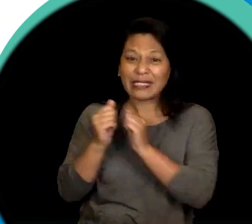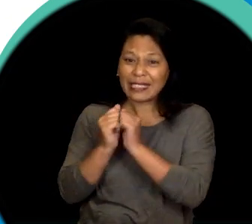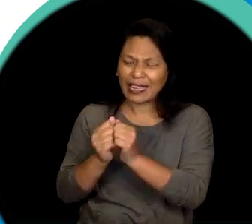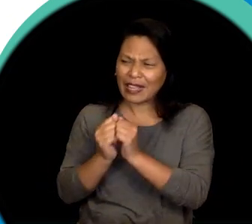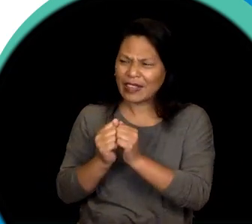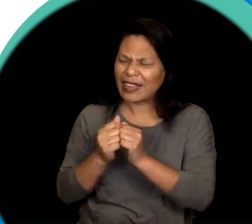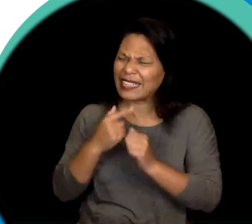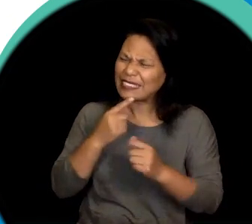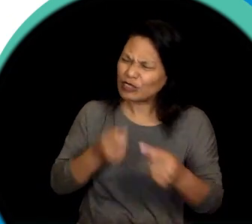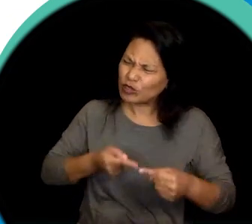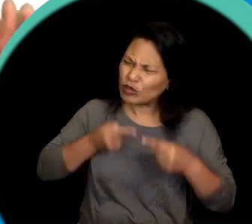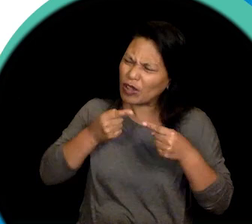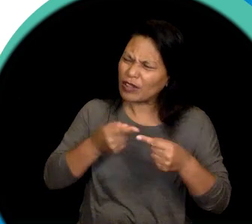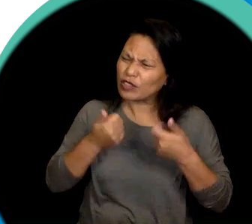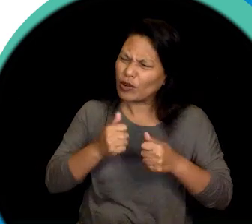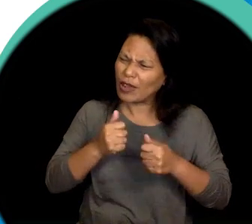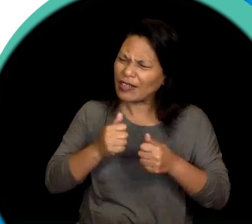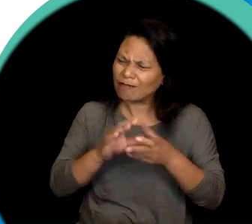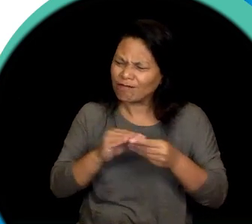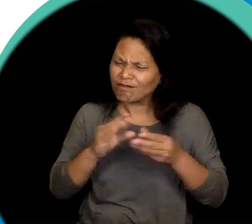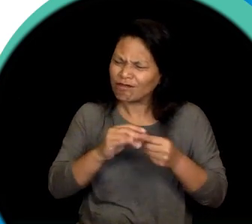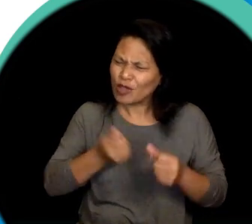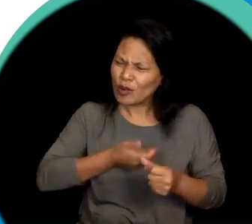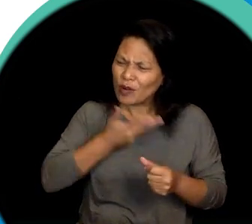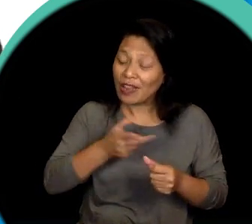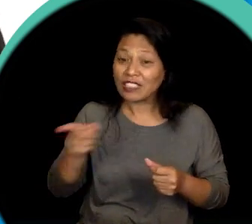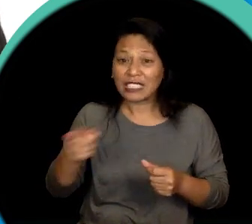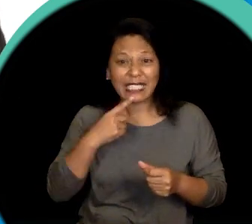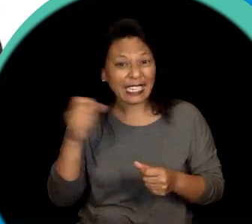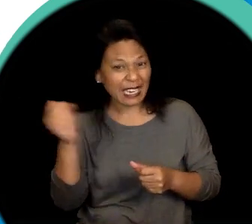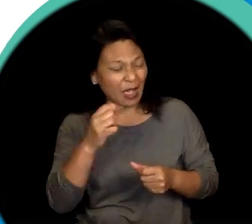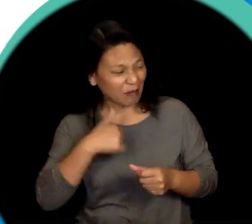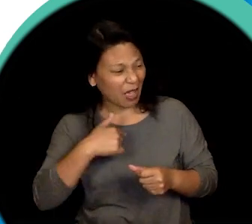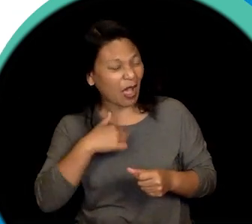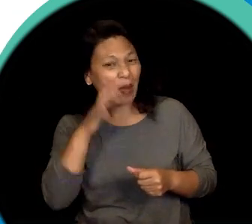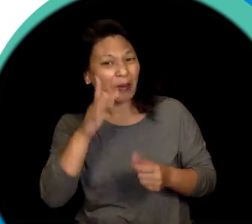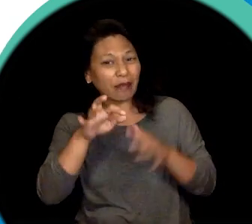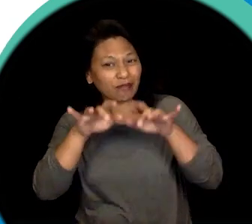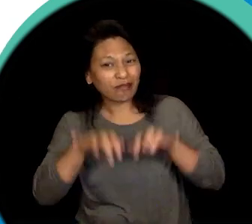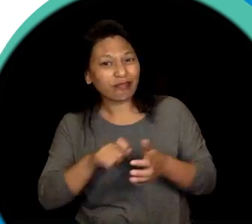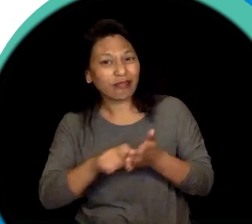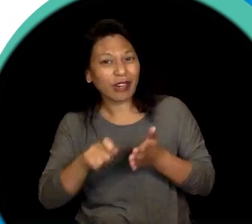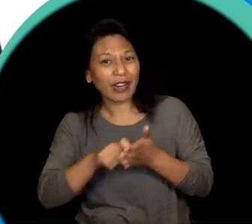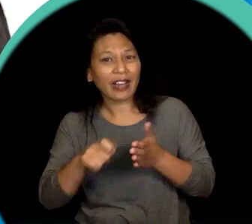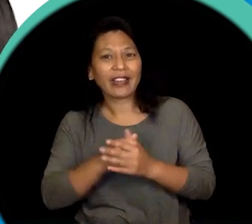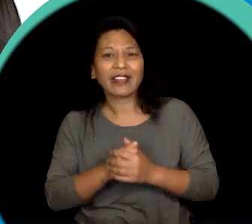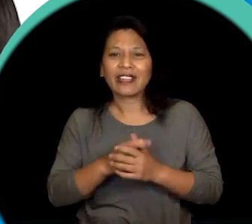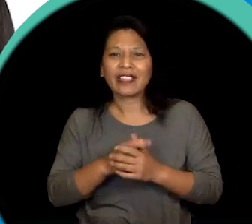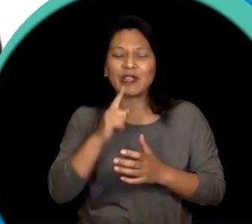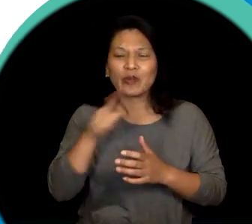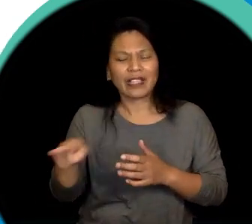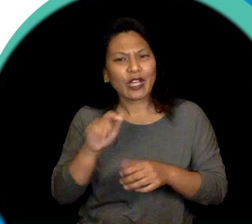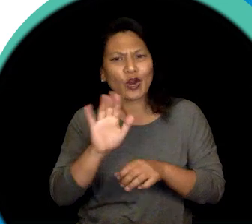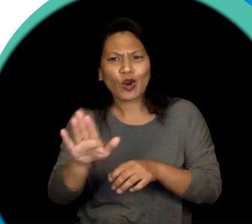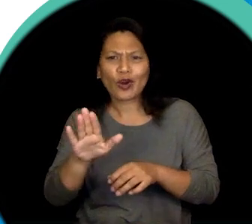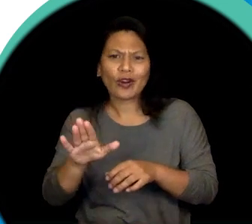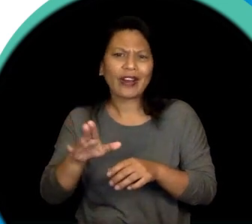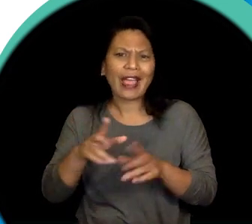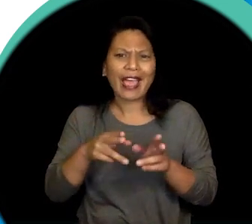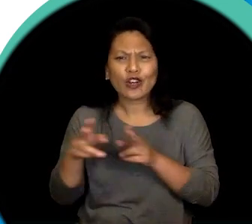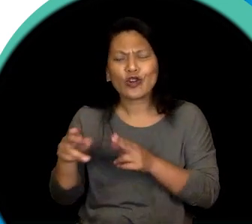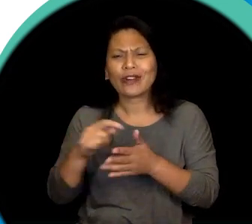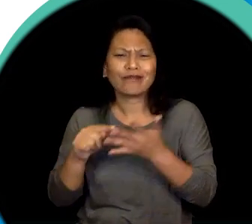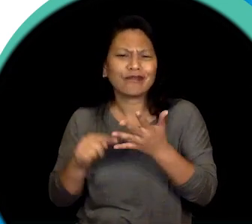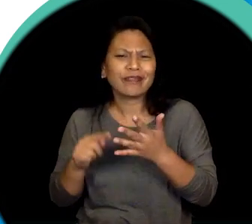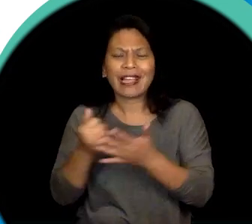you try writing a story for me? And she said yes. So she started working with Simon & Schuster, and here's my editor. And